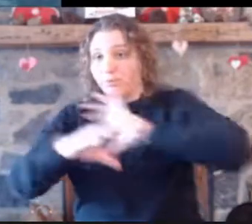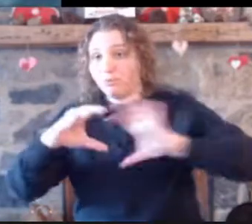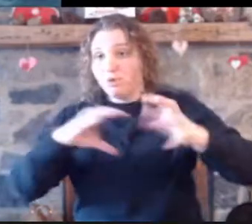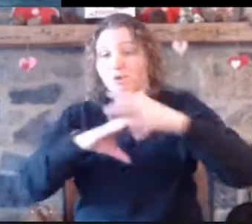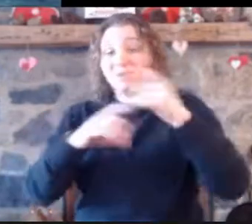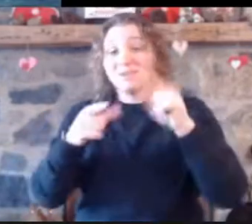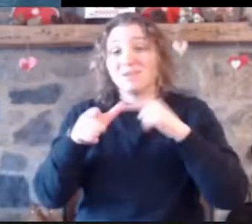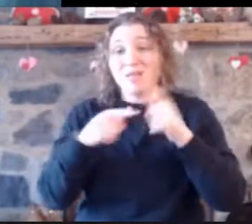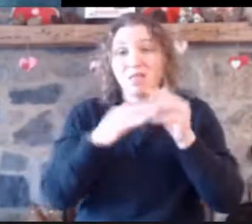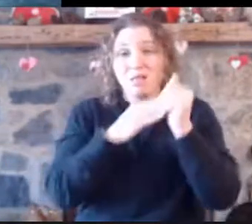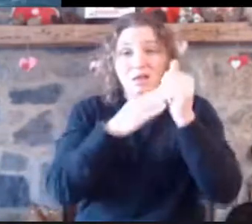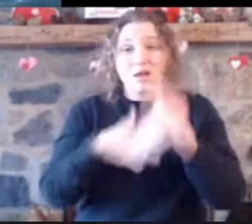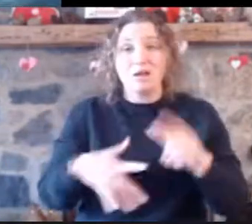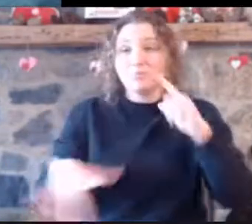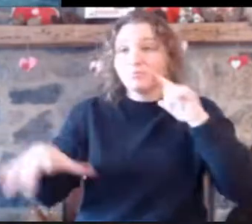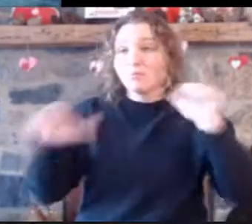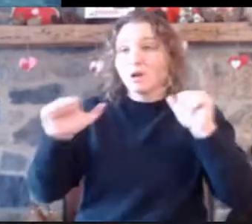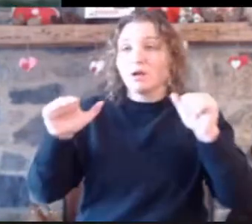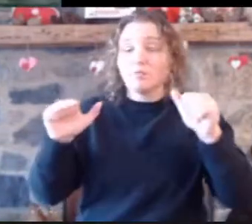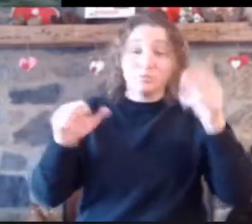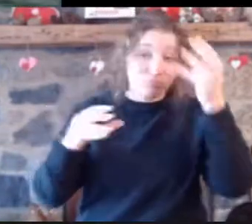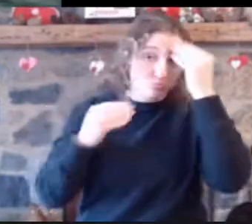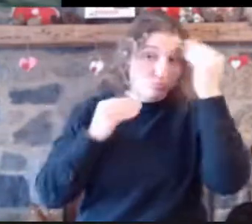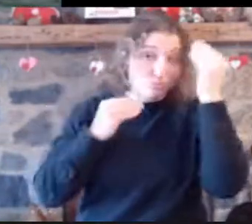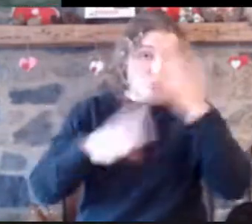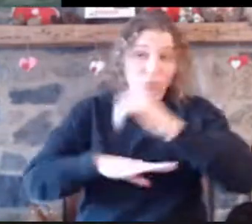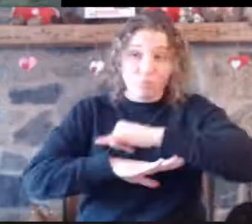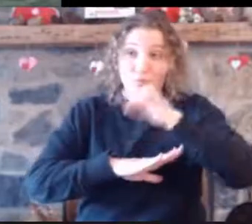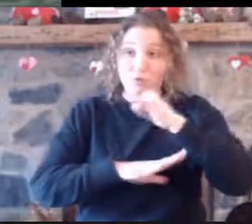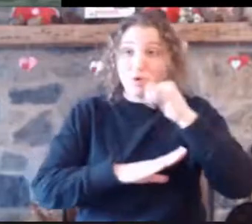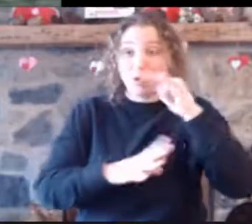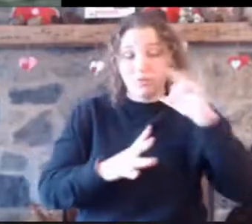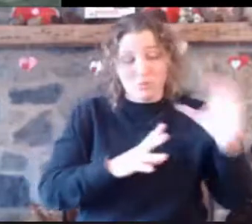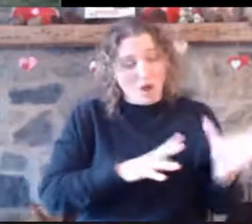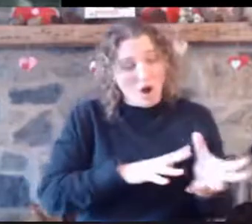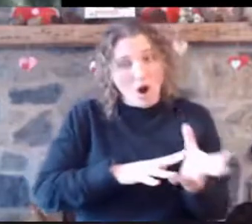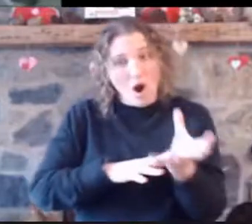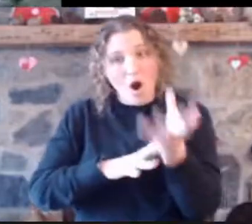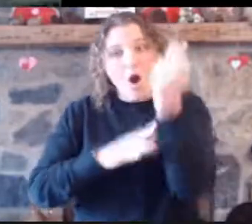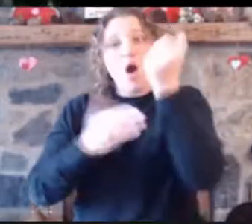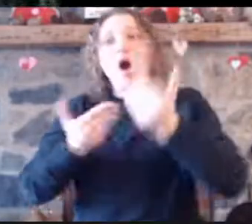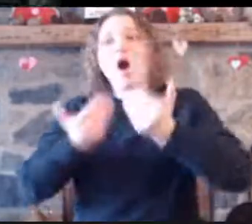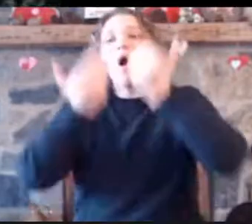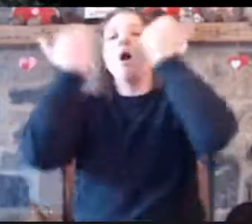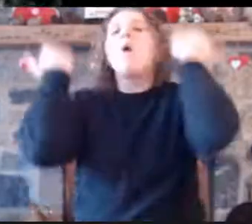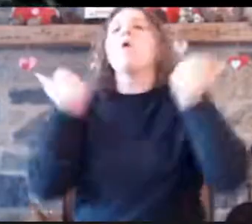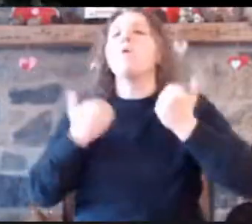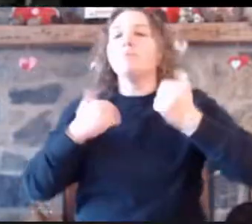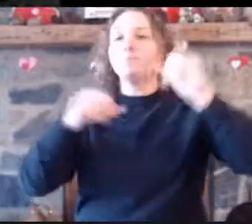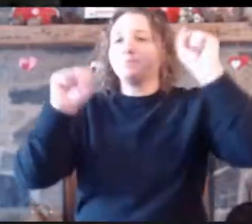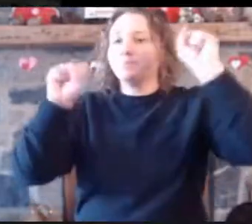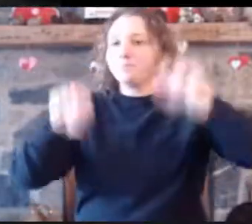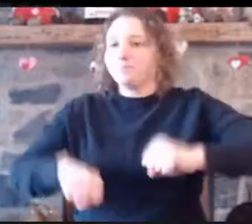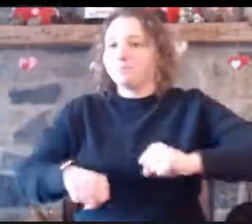a sound that cues all the whales to ascend with mouths open.